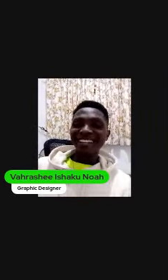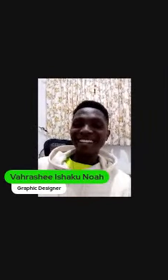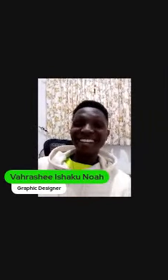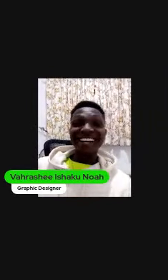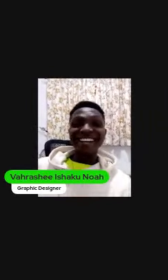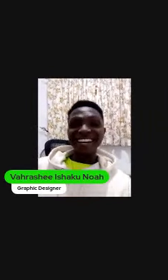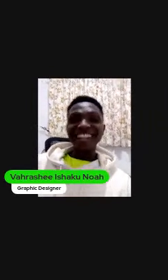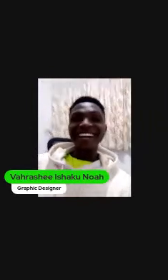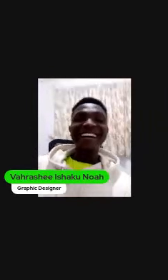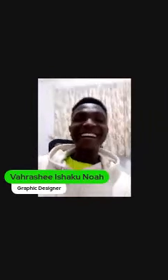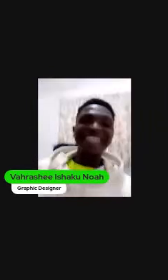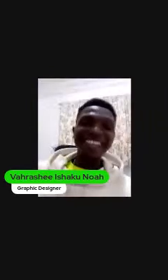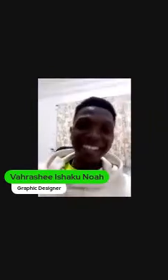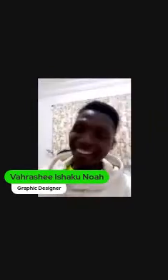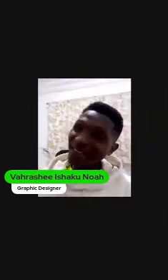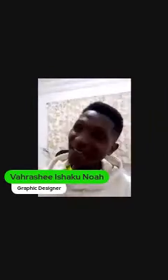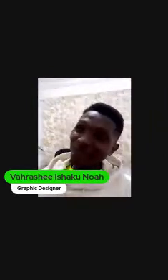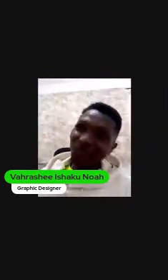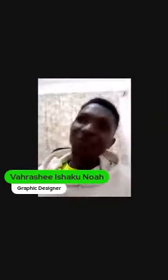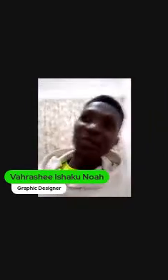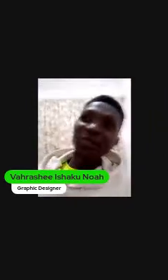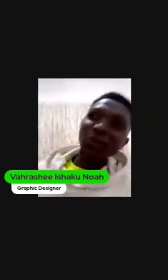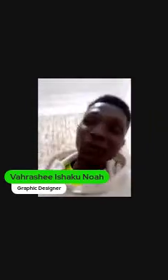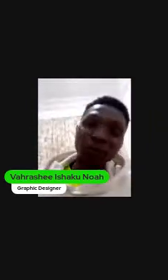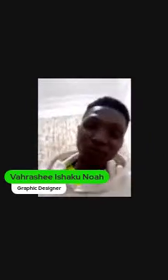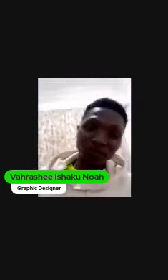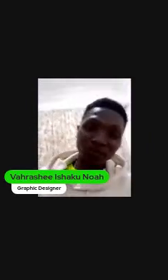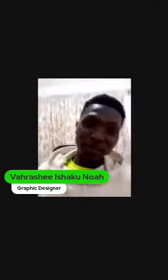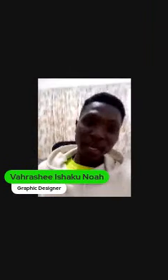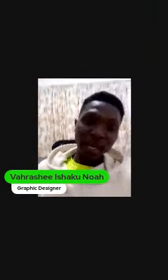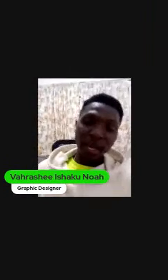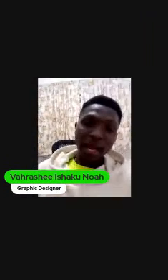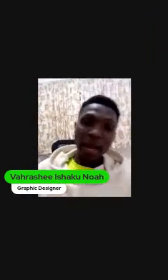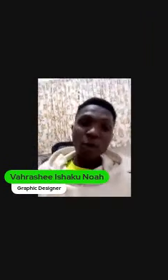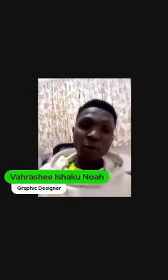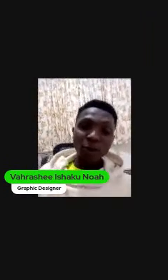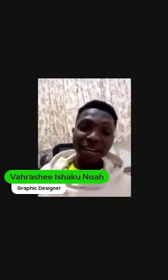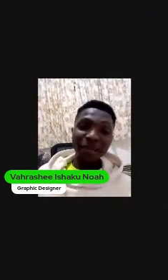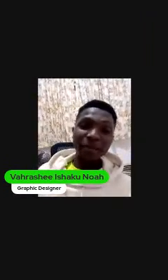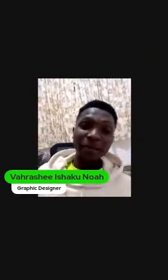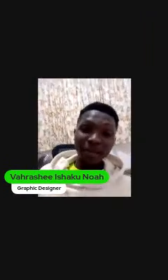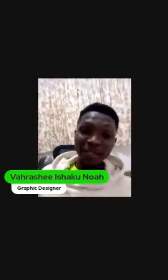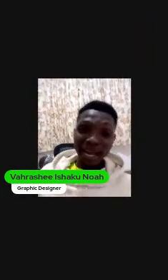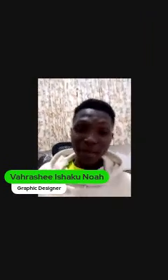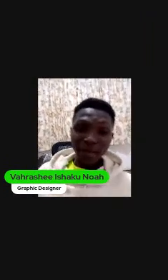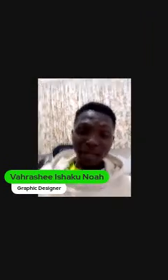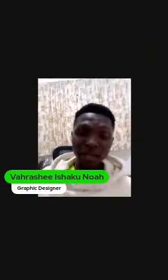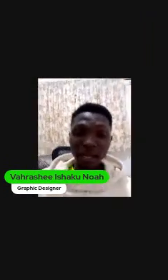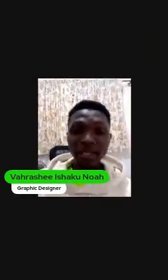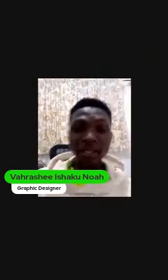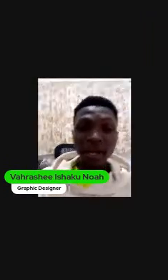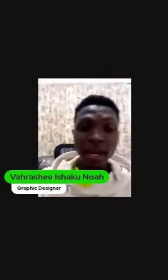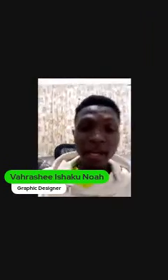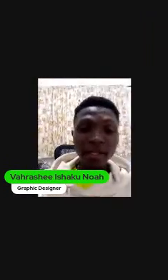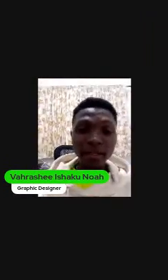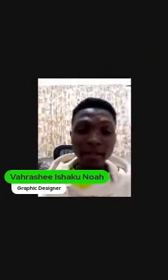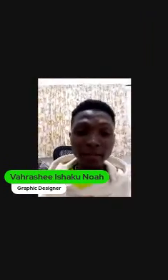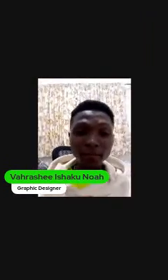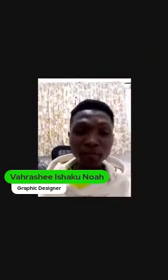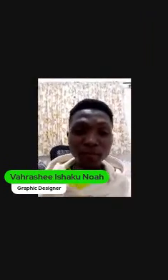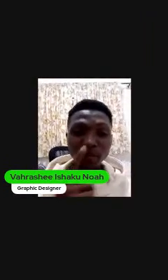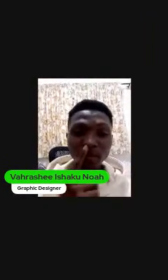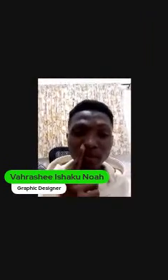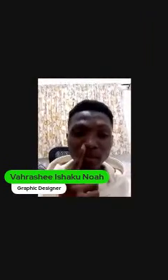coach. Yeah, yeah. So I hope you had a great time in the last